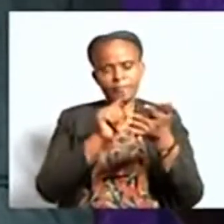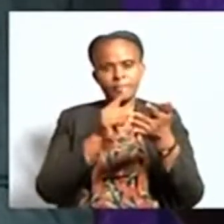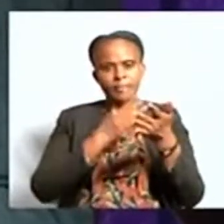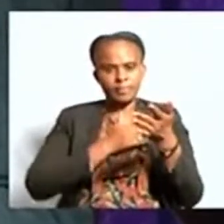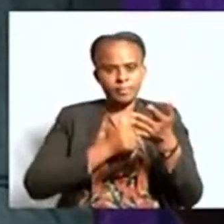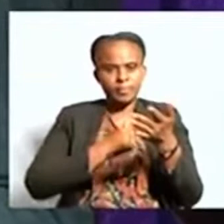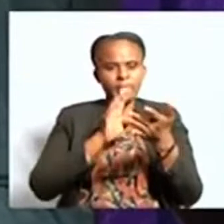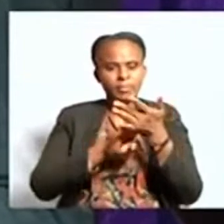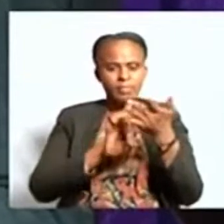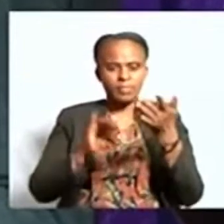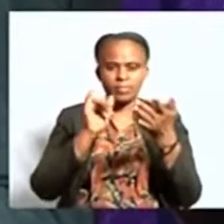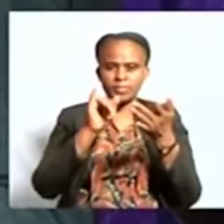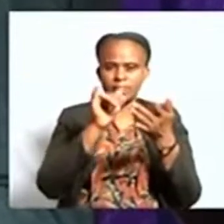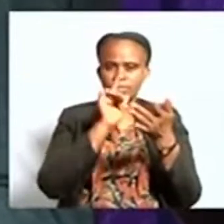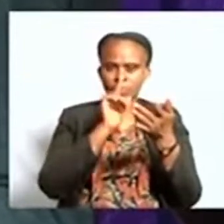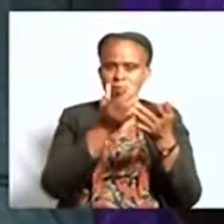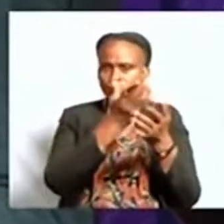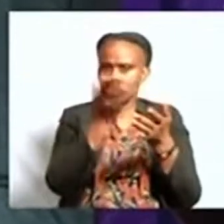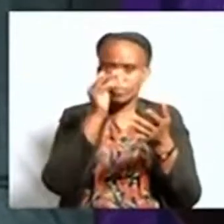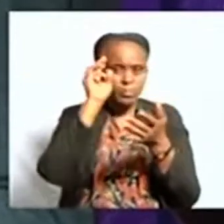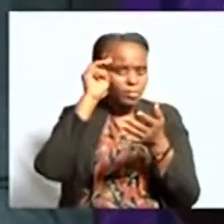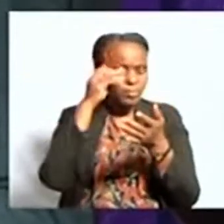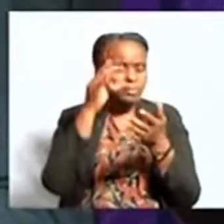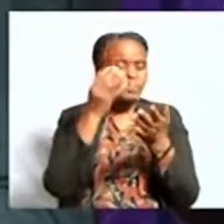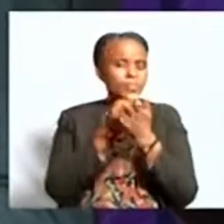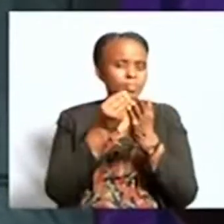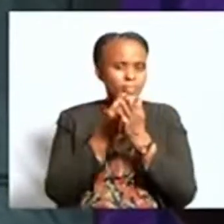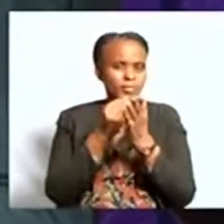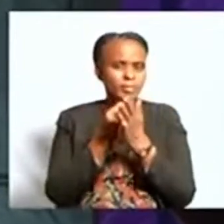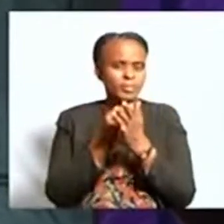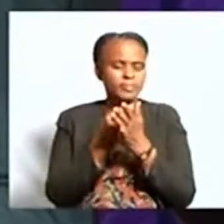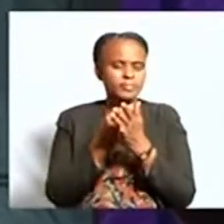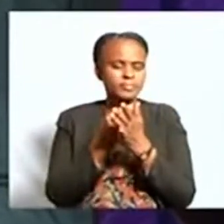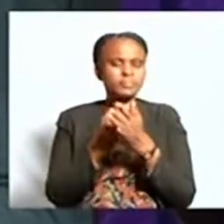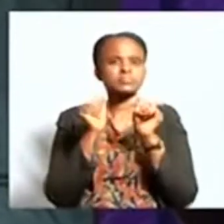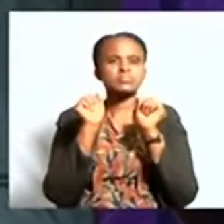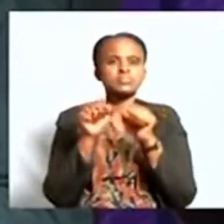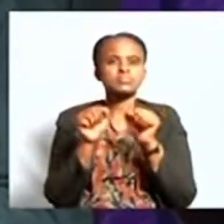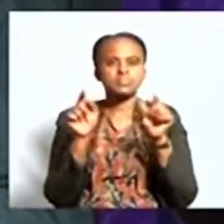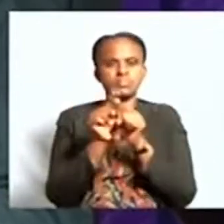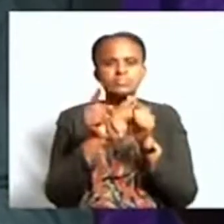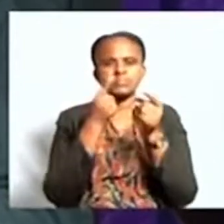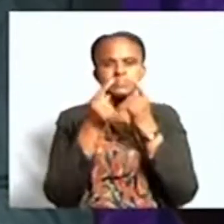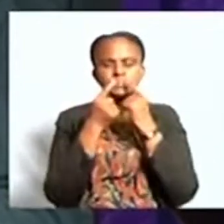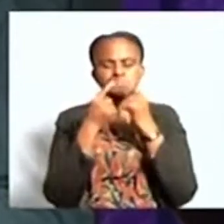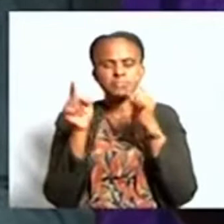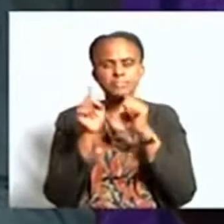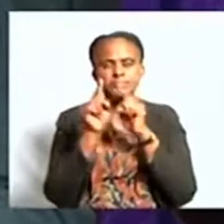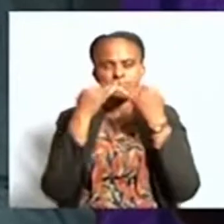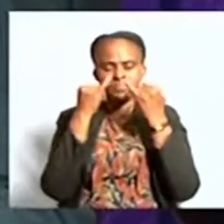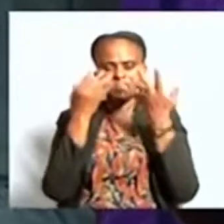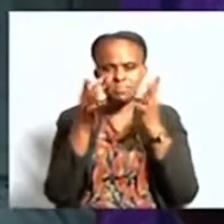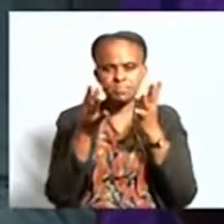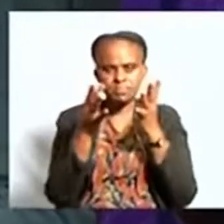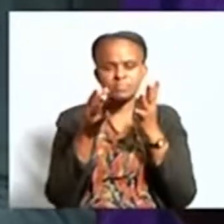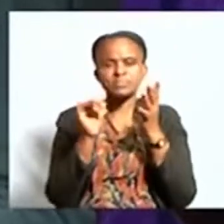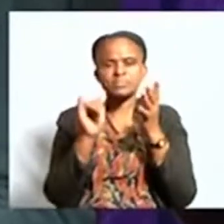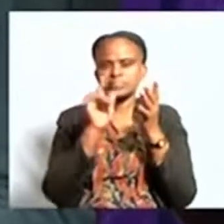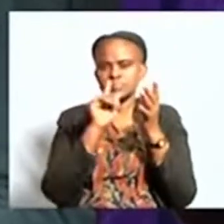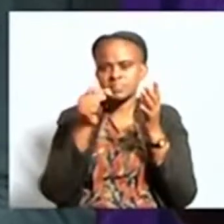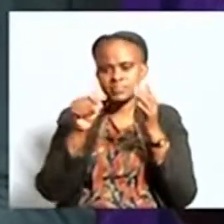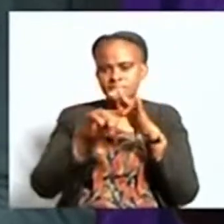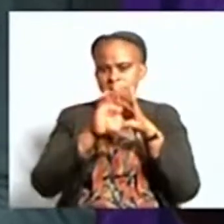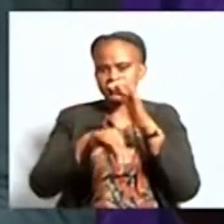want to believe that the Ministry of Finance would be able to speak to and confirm that the